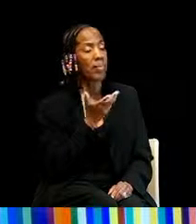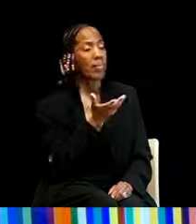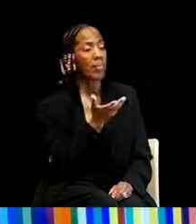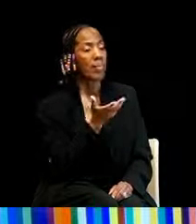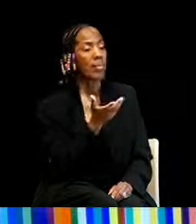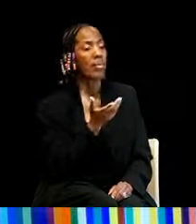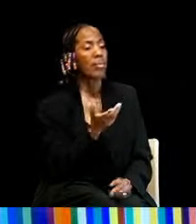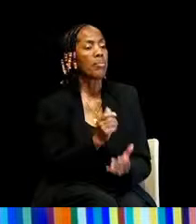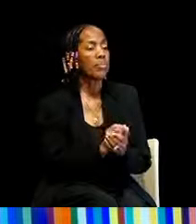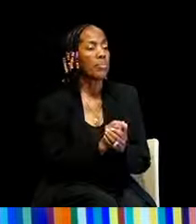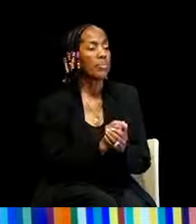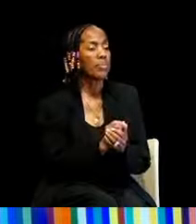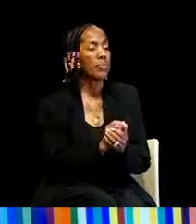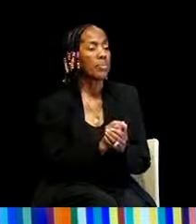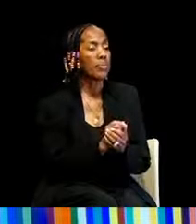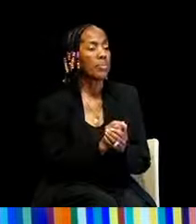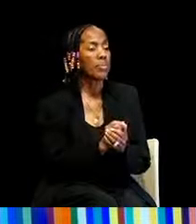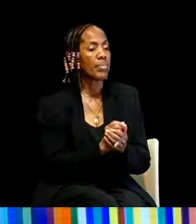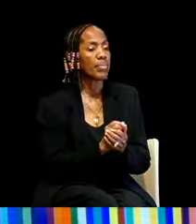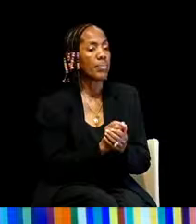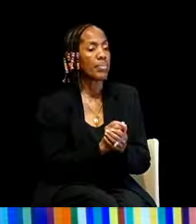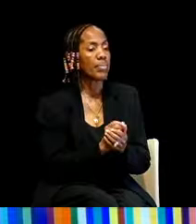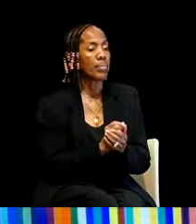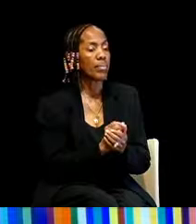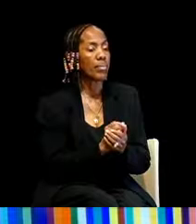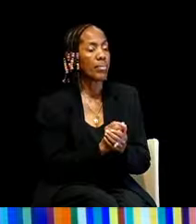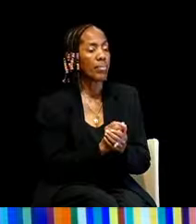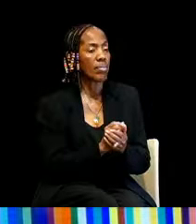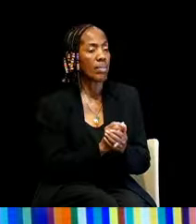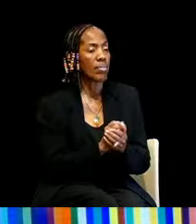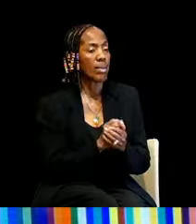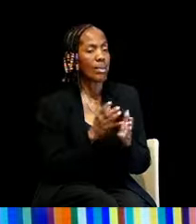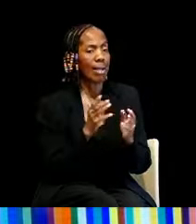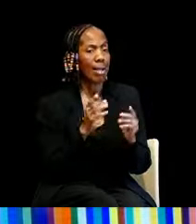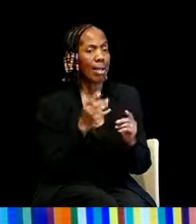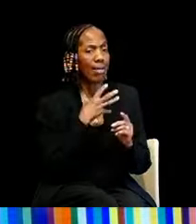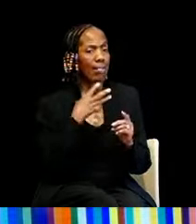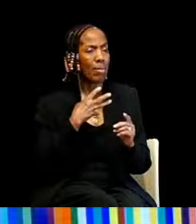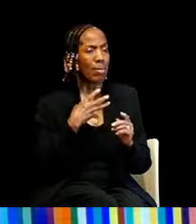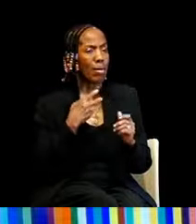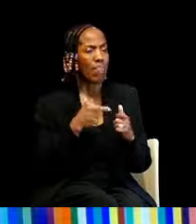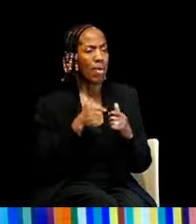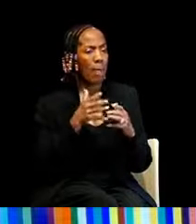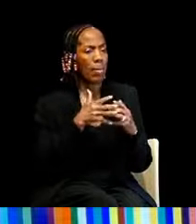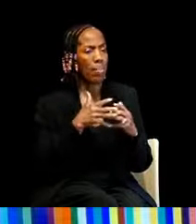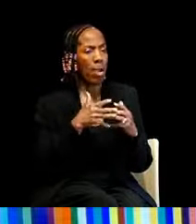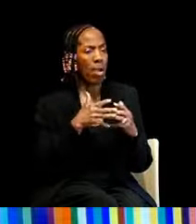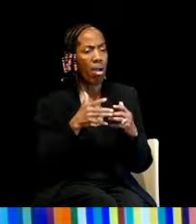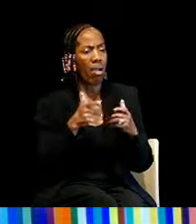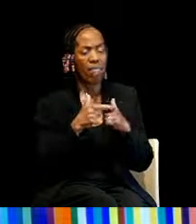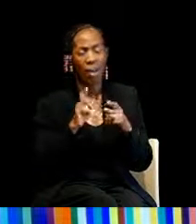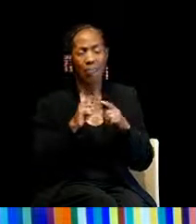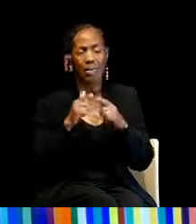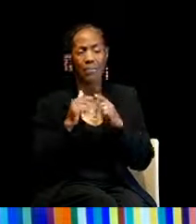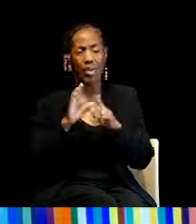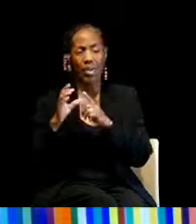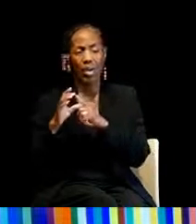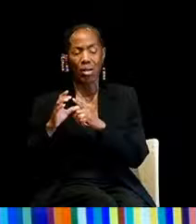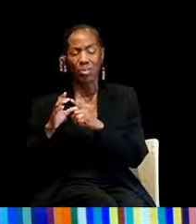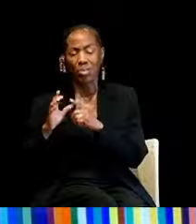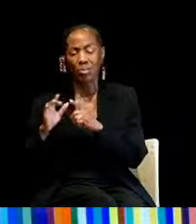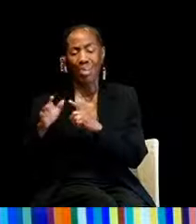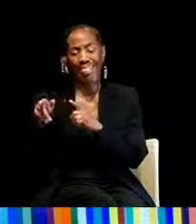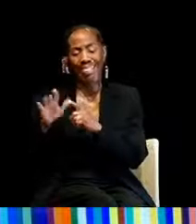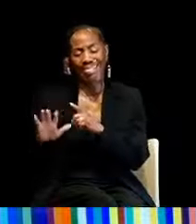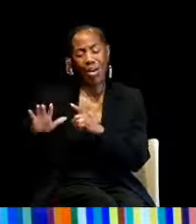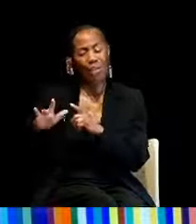A lot of us that immigrated to America come from cultures that suffered from war and